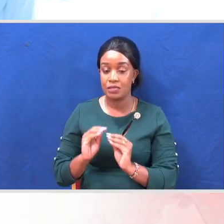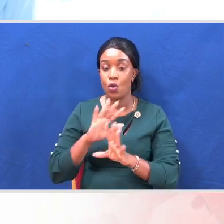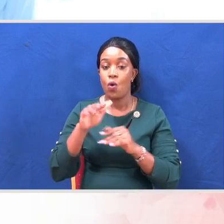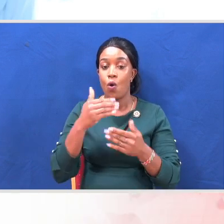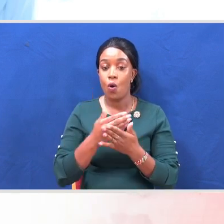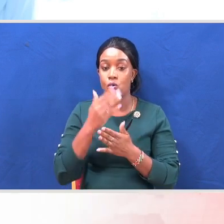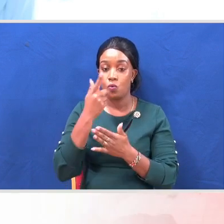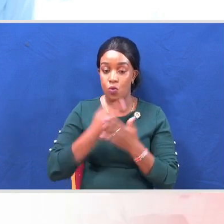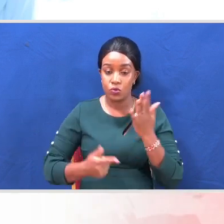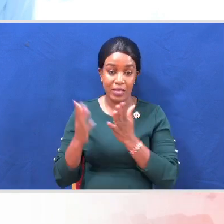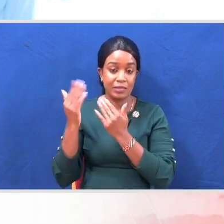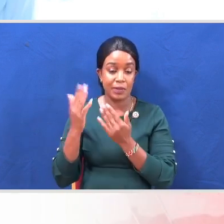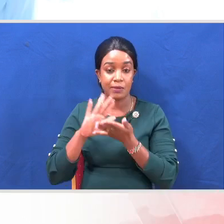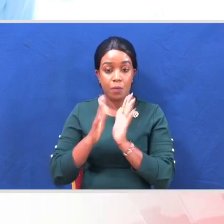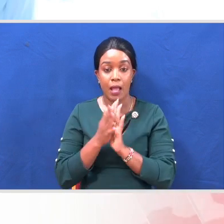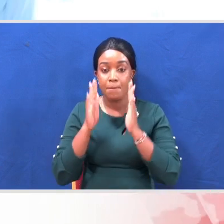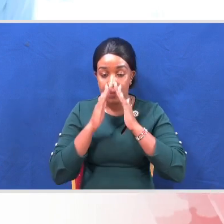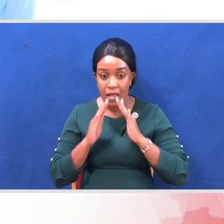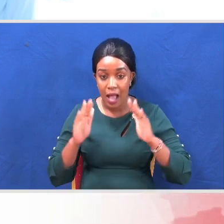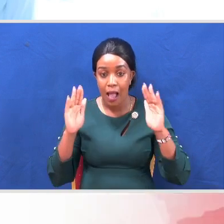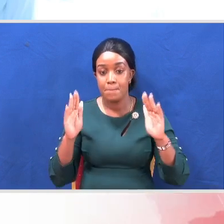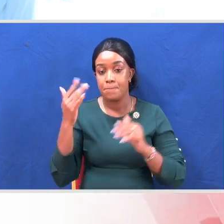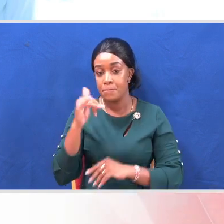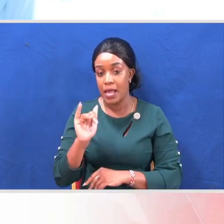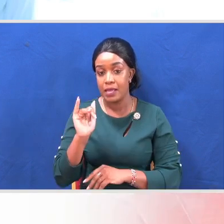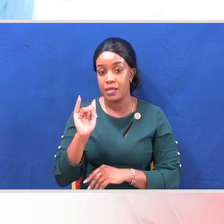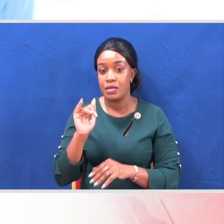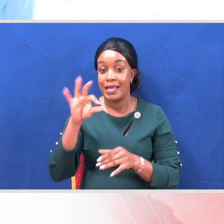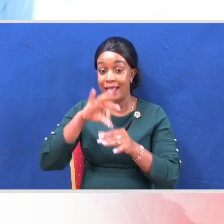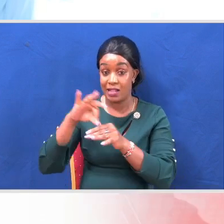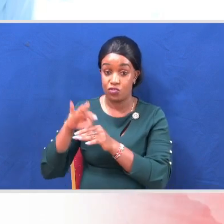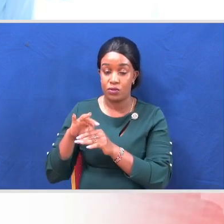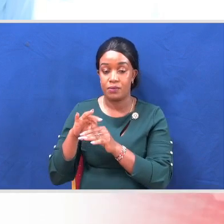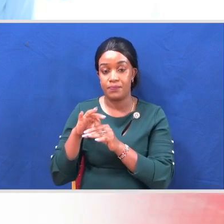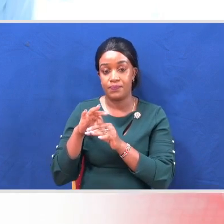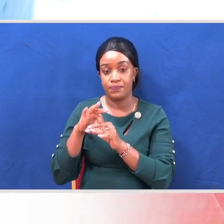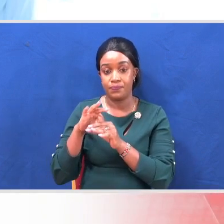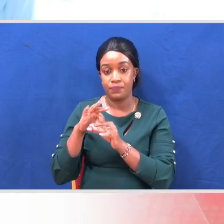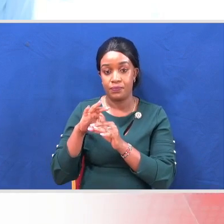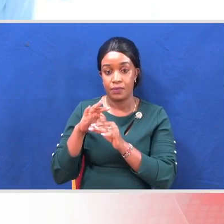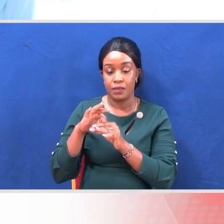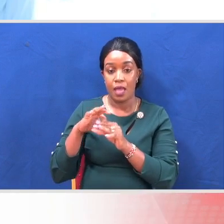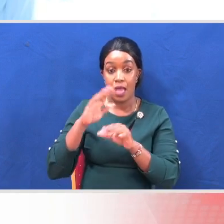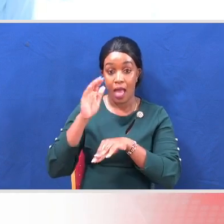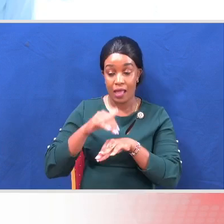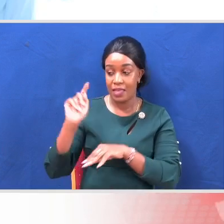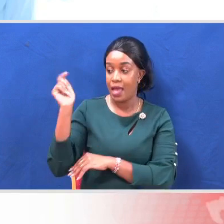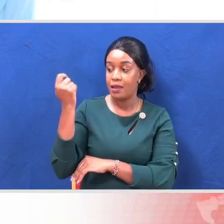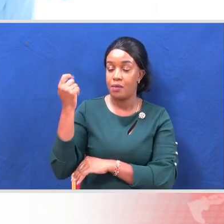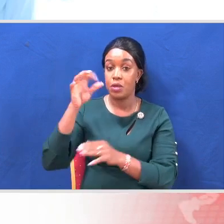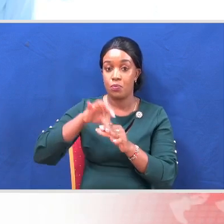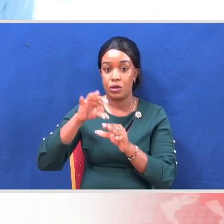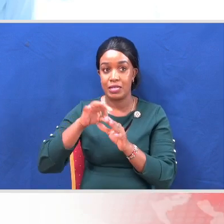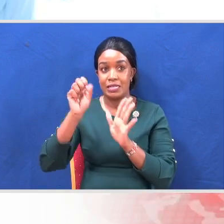calm, perhaps earlier by-election, in as much as here at the Harambee polling station, we are